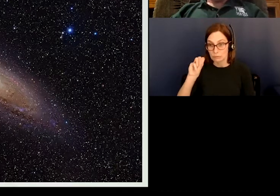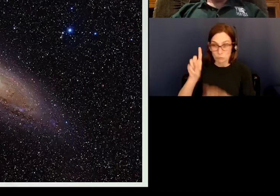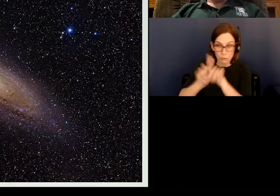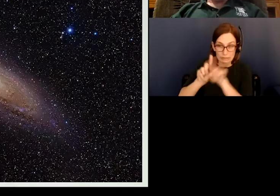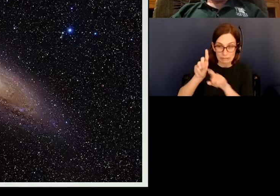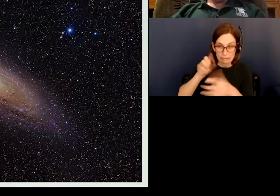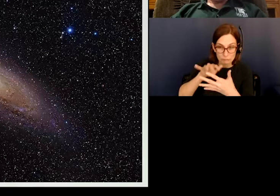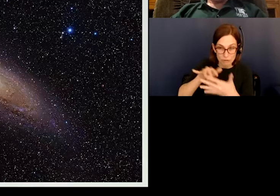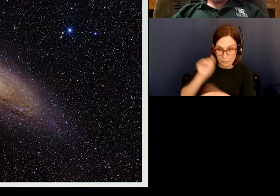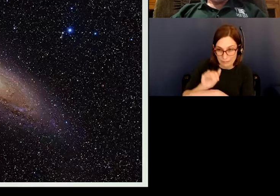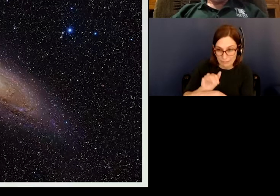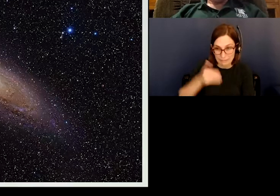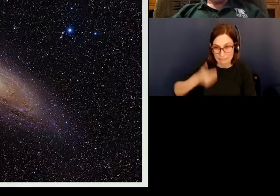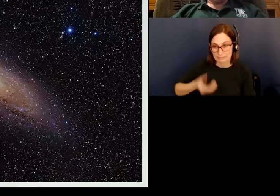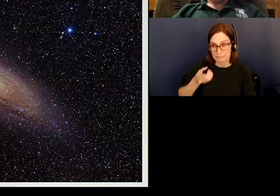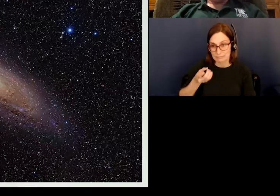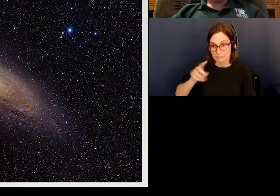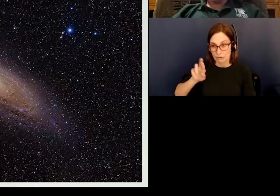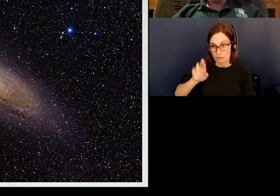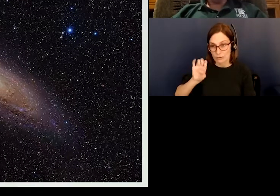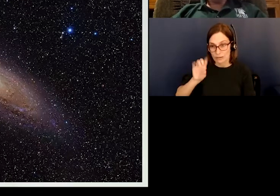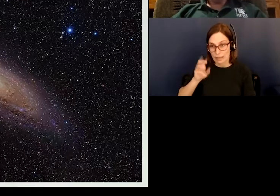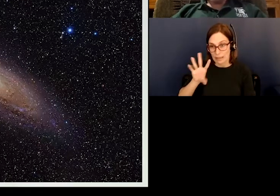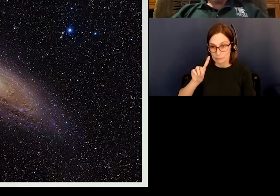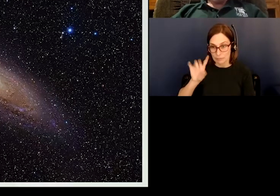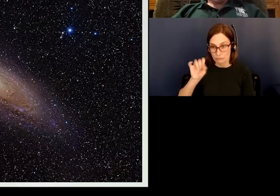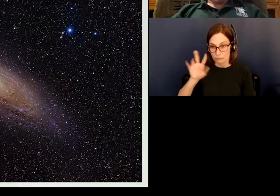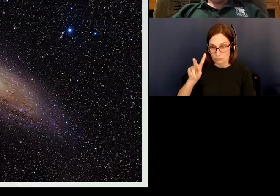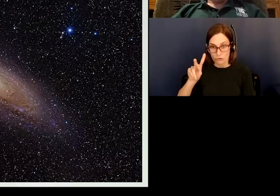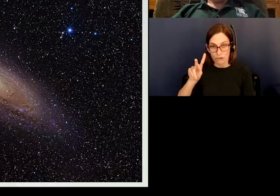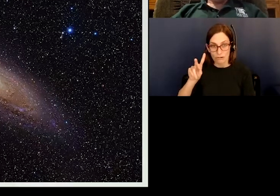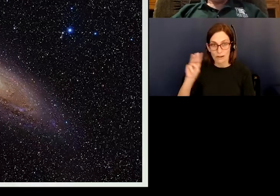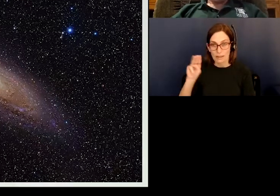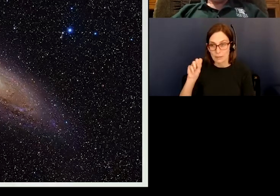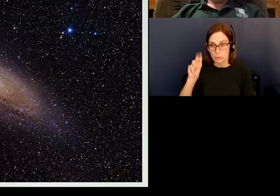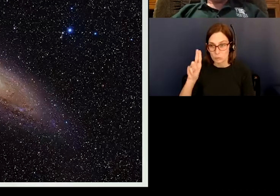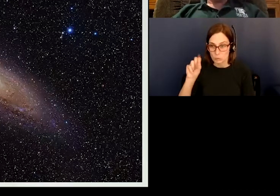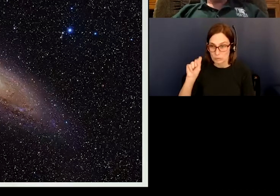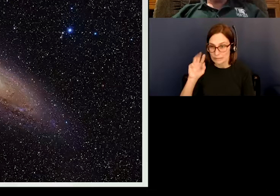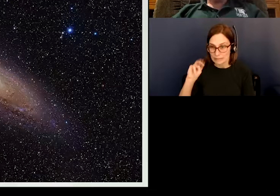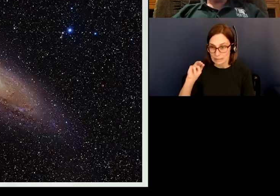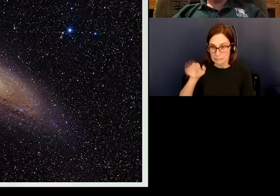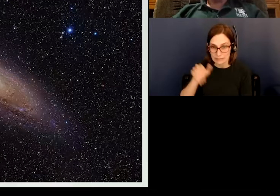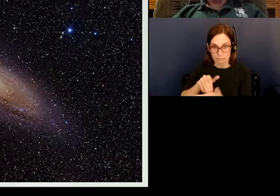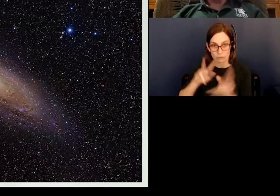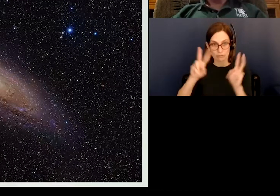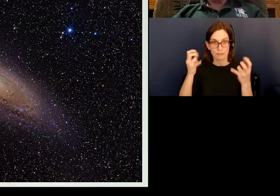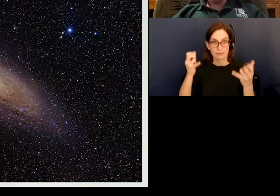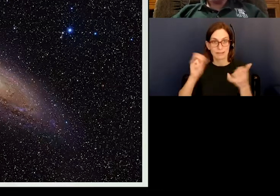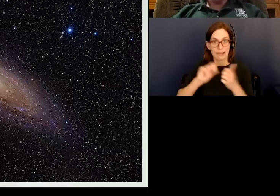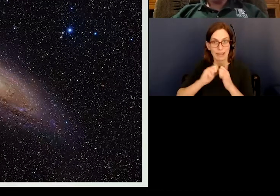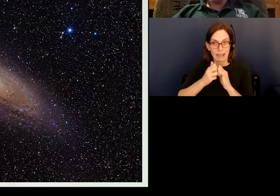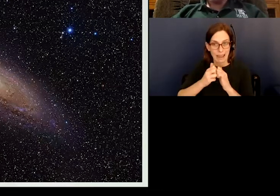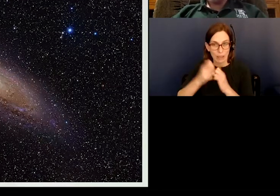I'm Dr. Edmund Stark at the MSU STEM Center, and our topic is how the universe was discovered in